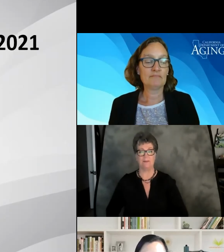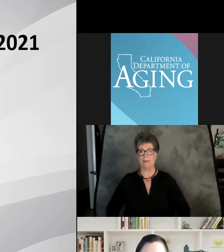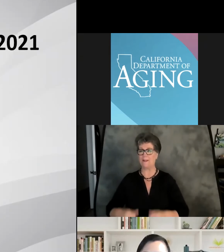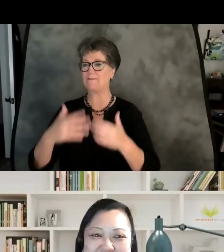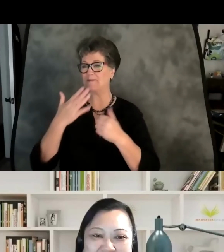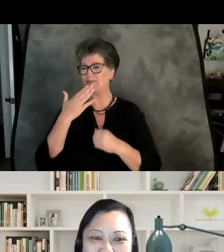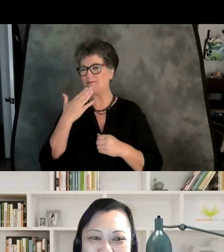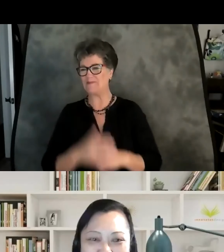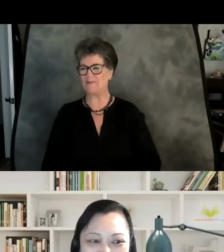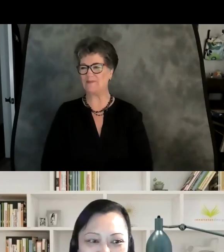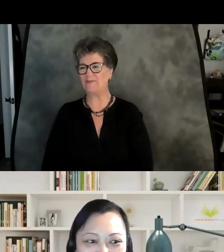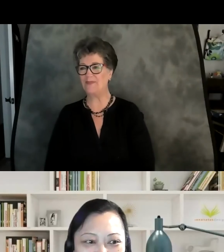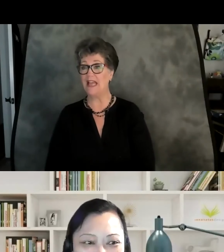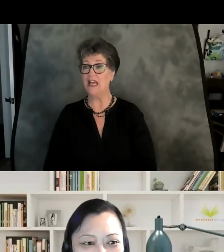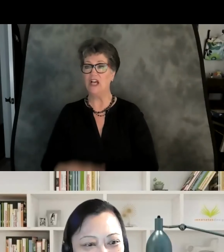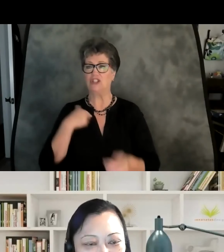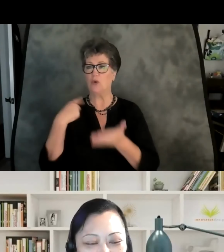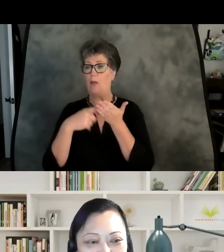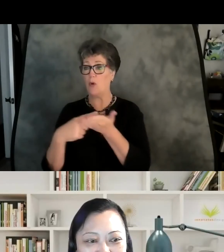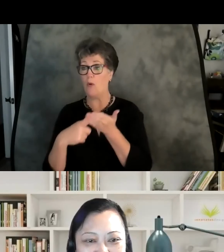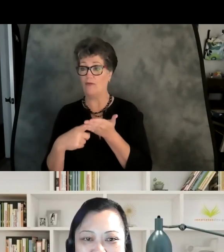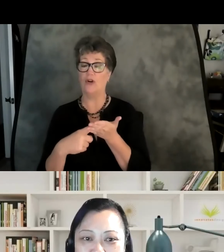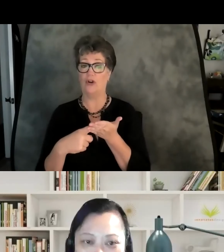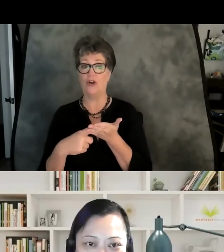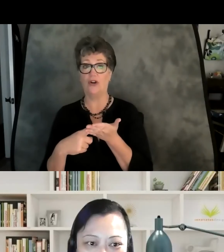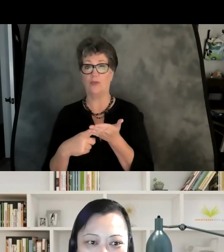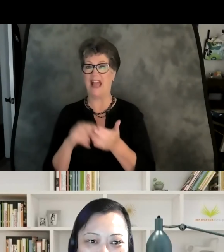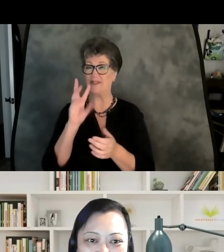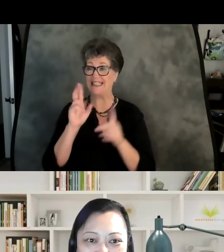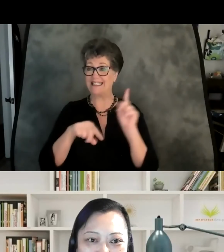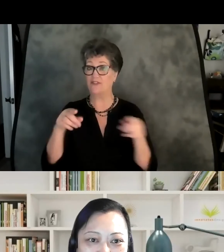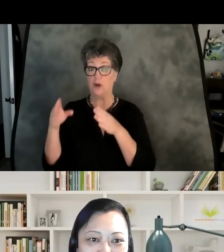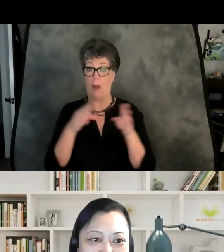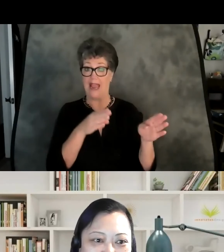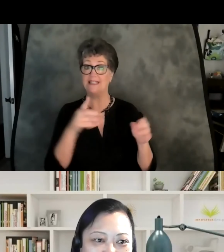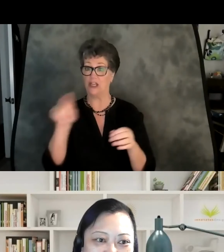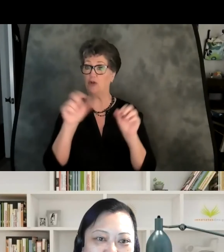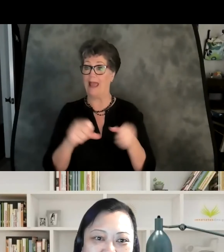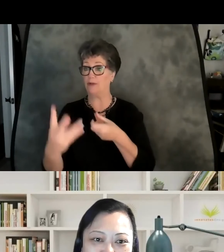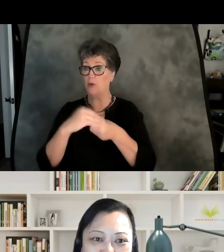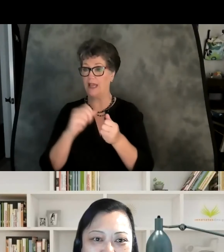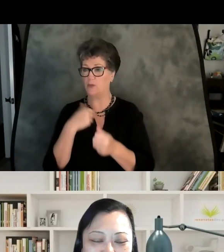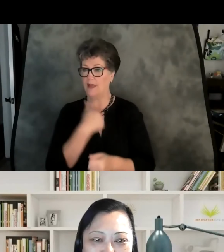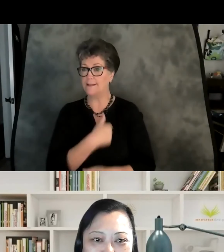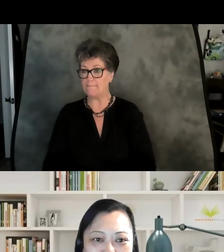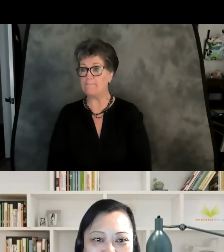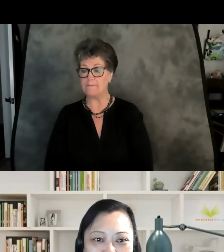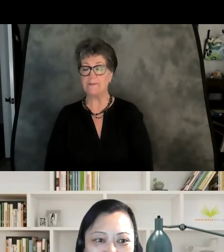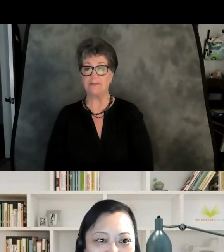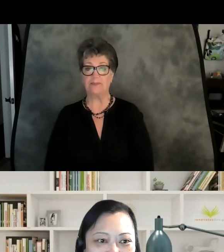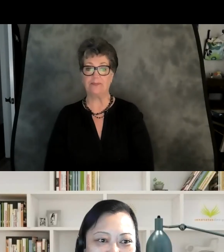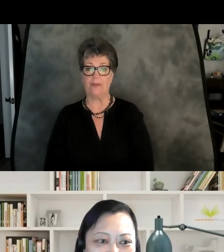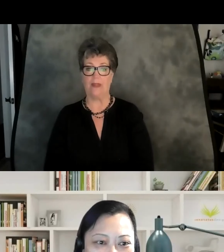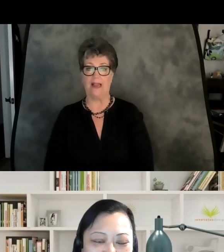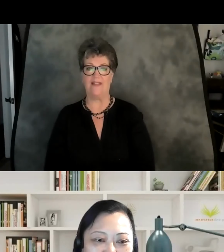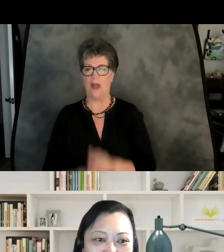Everyone, thank you. So I'll go over, we've got 6 different ways that you'll be able to engage with this process that we'll have over